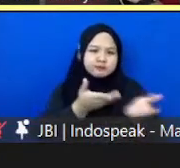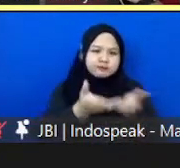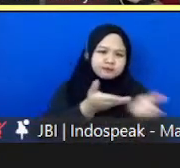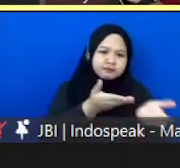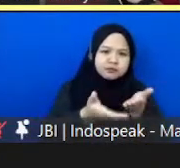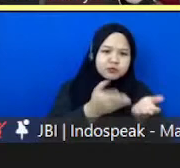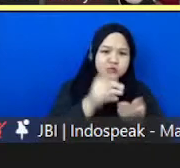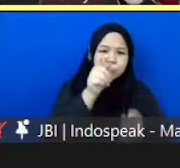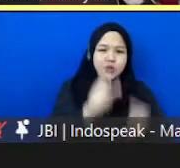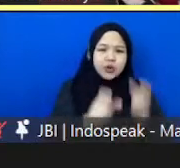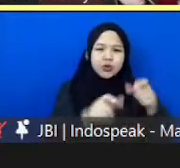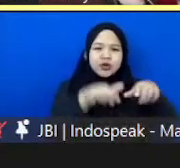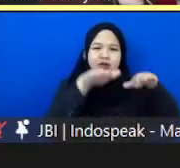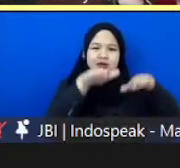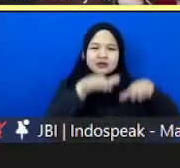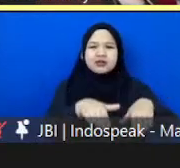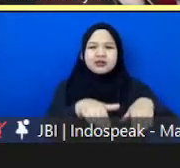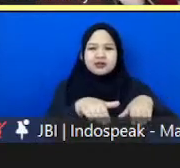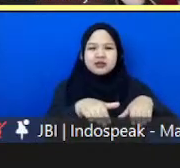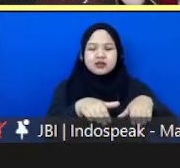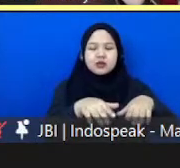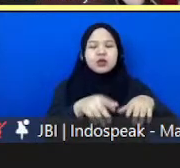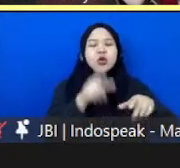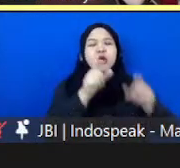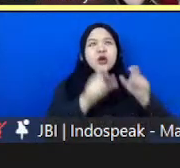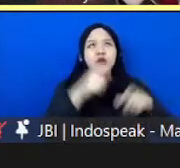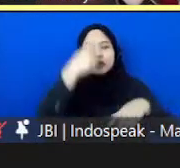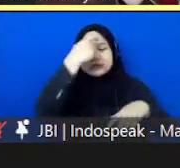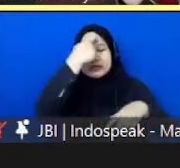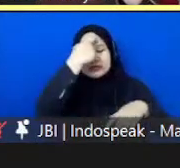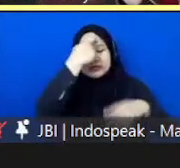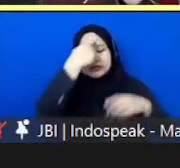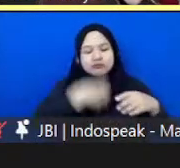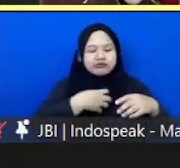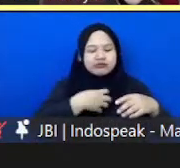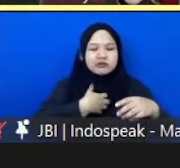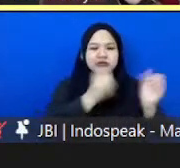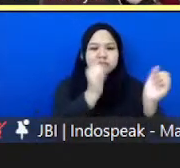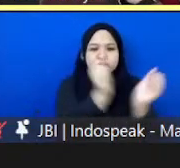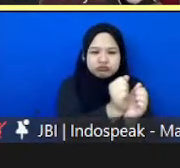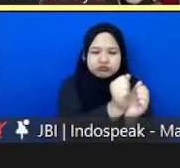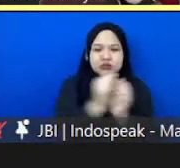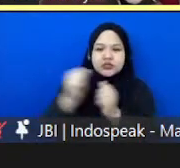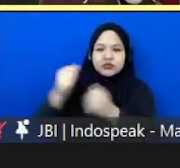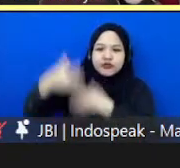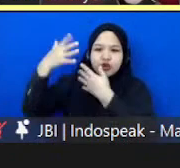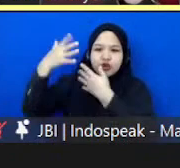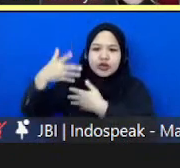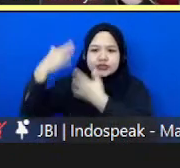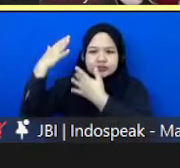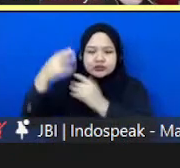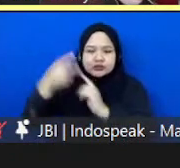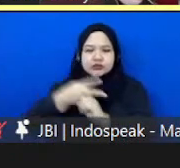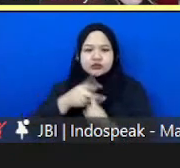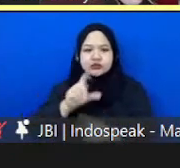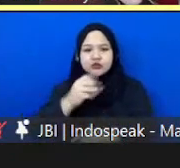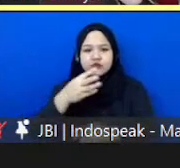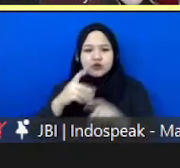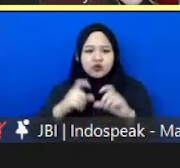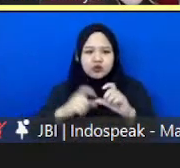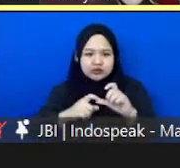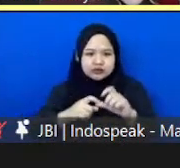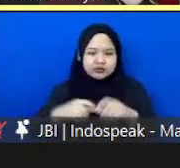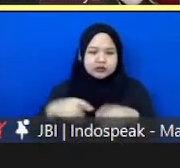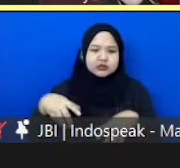living with mental illness in Pasung, in Flores, in Maumere,